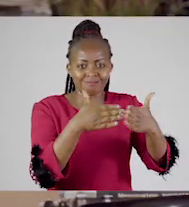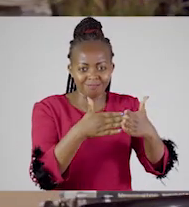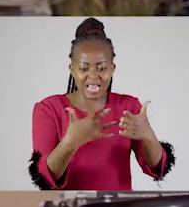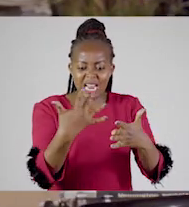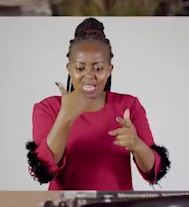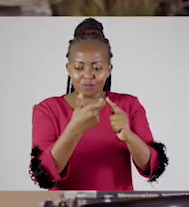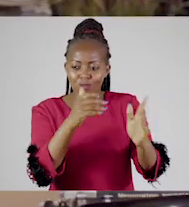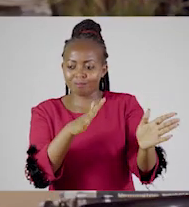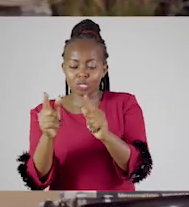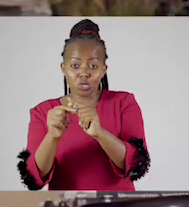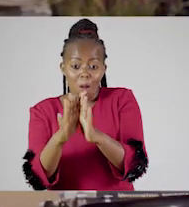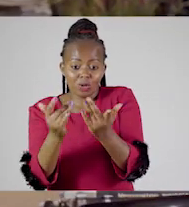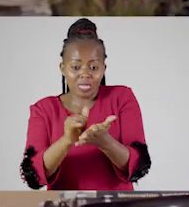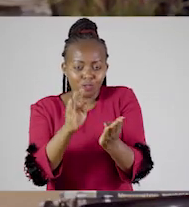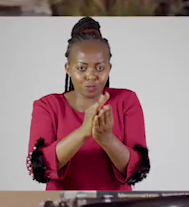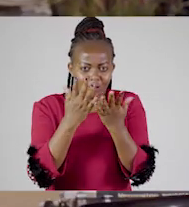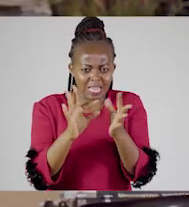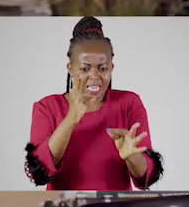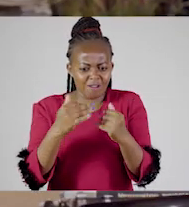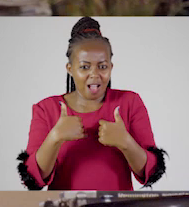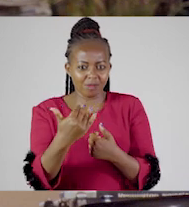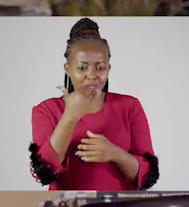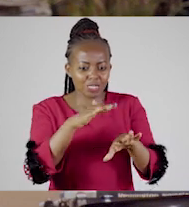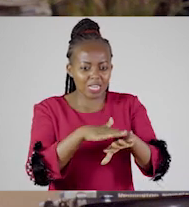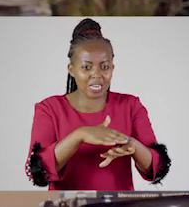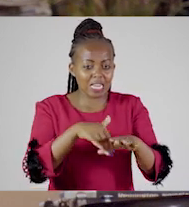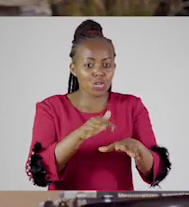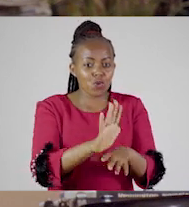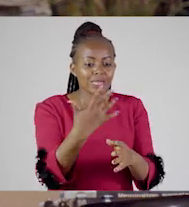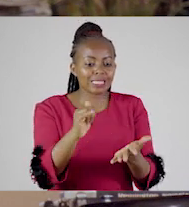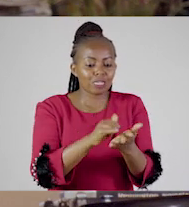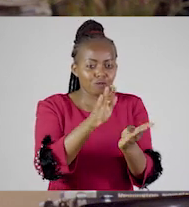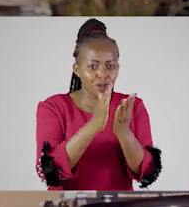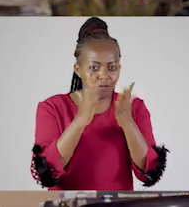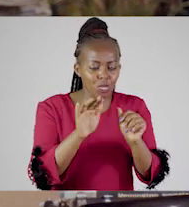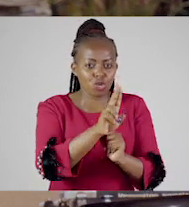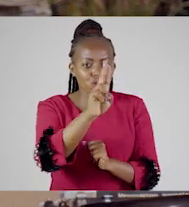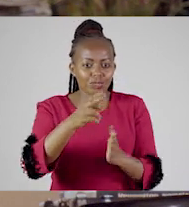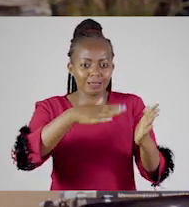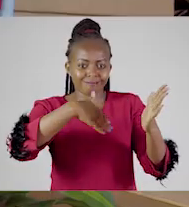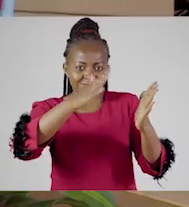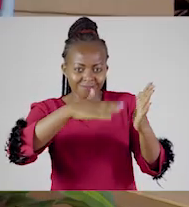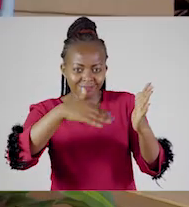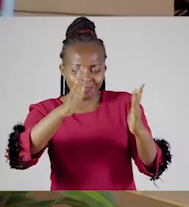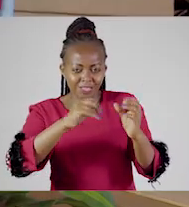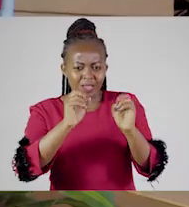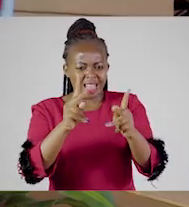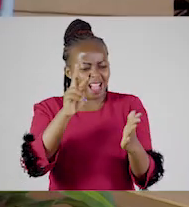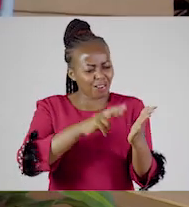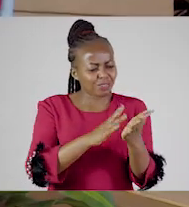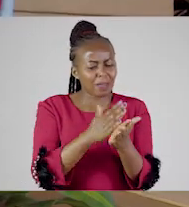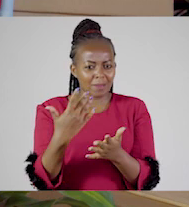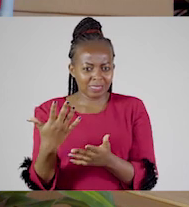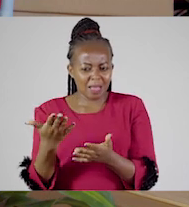exposure. Should any fugitive dust make its way into your archive, use a gentle round brush. I read